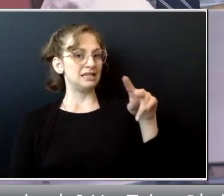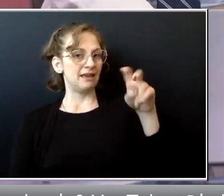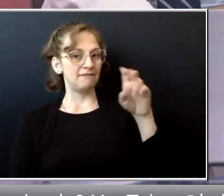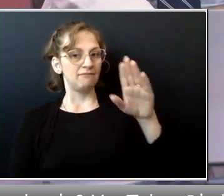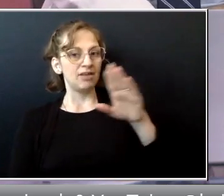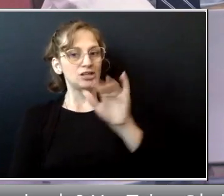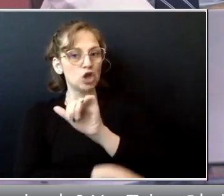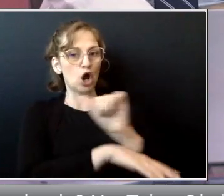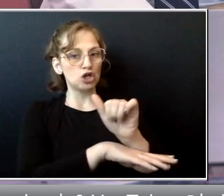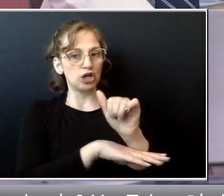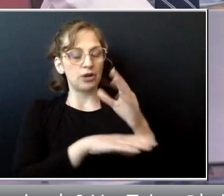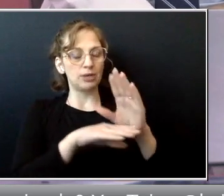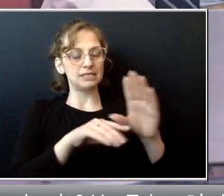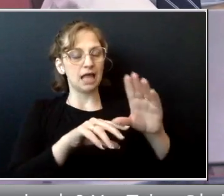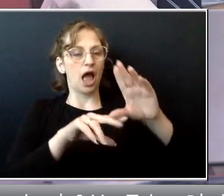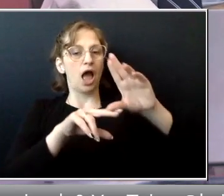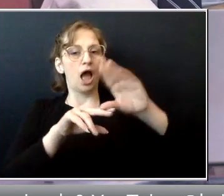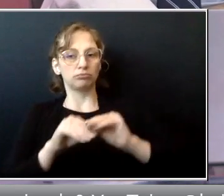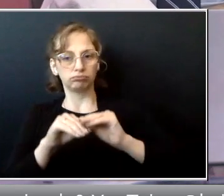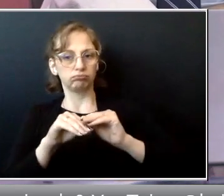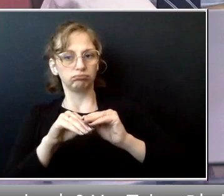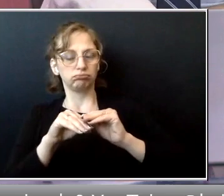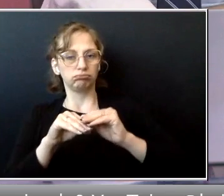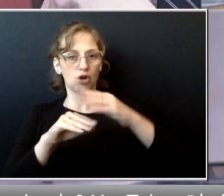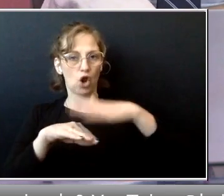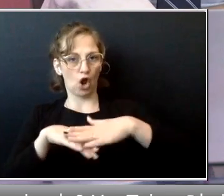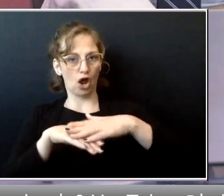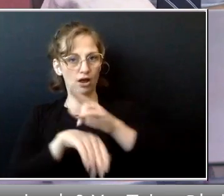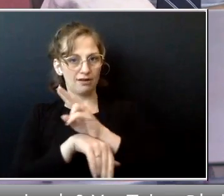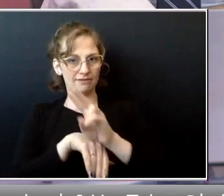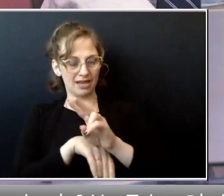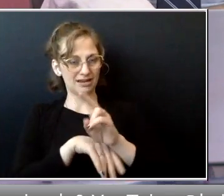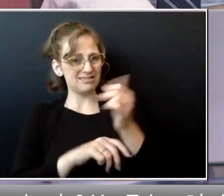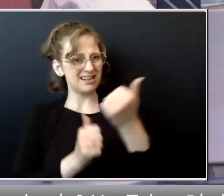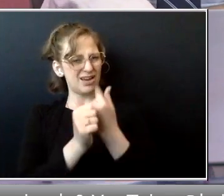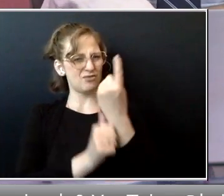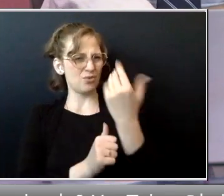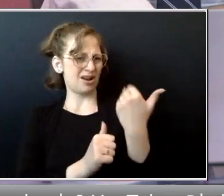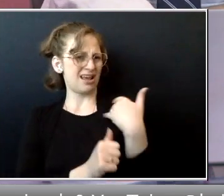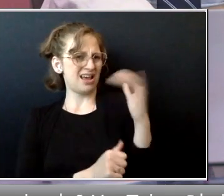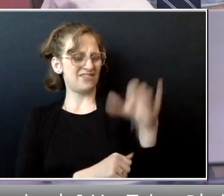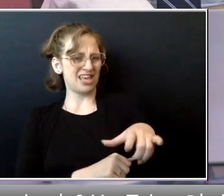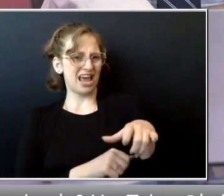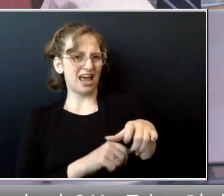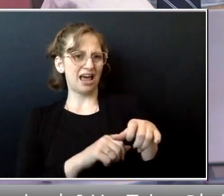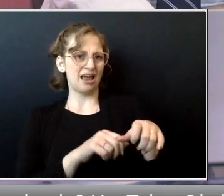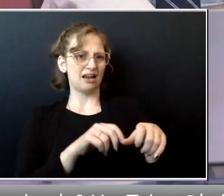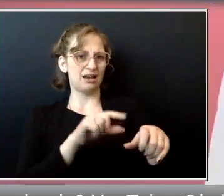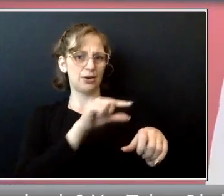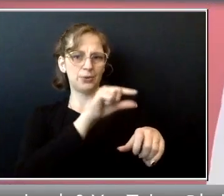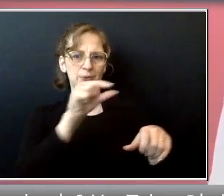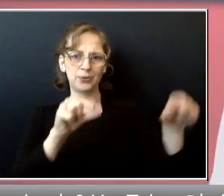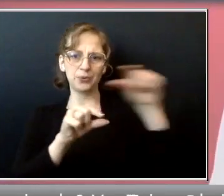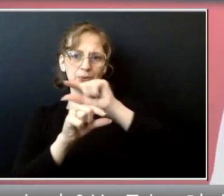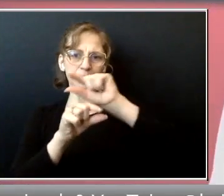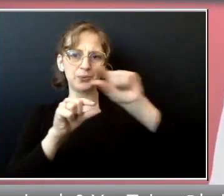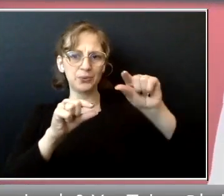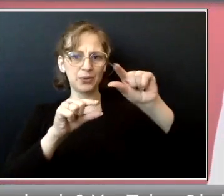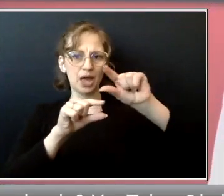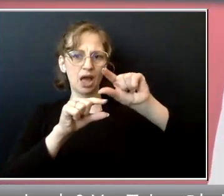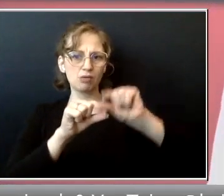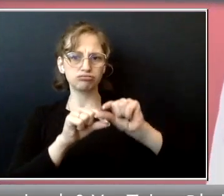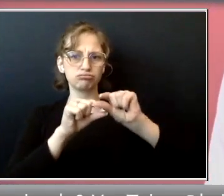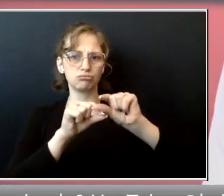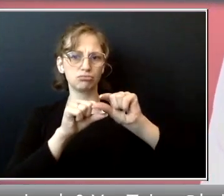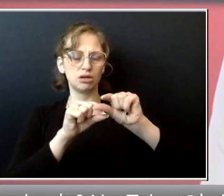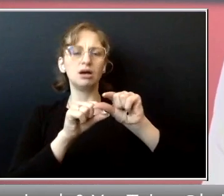vein down. Exactly right. Does everybody have an artery that sits on top of a vein, or was that a structural unique thing about Steve? So we all have that artery on